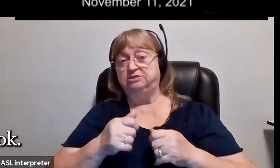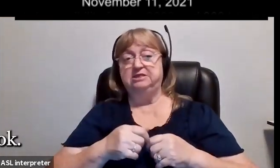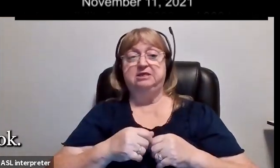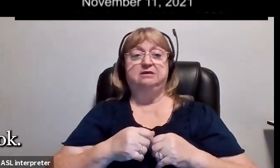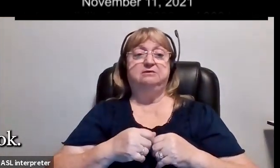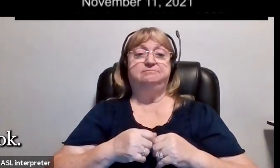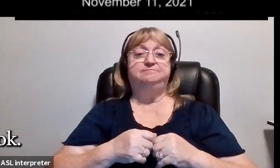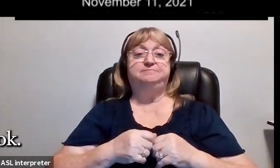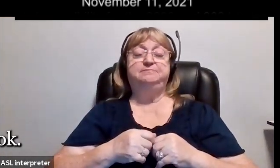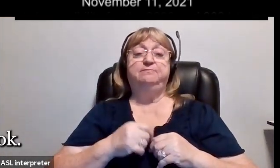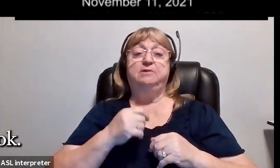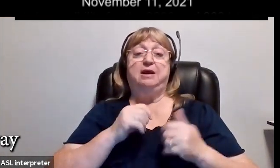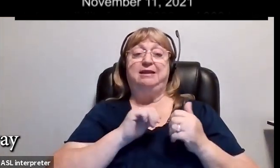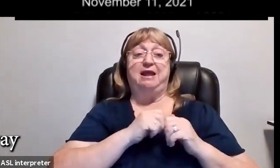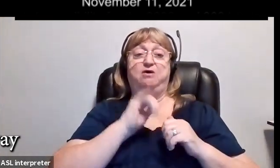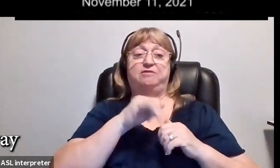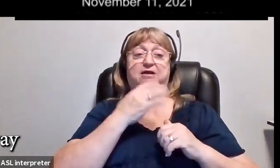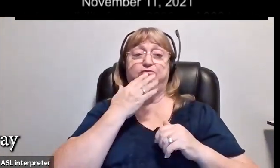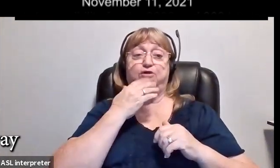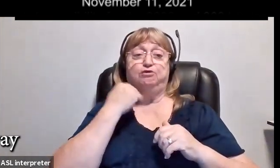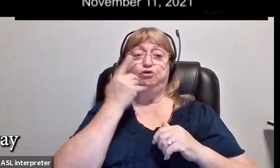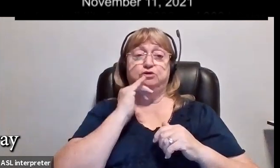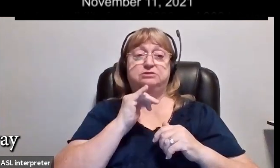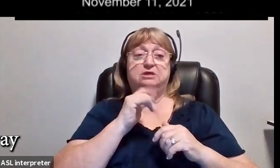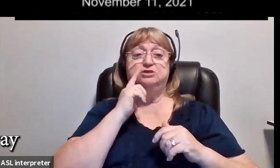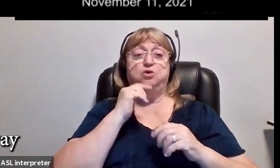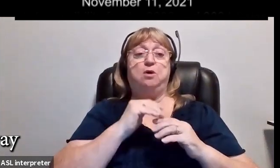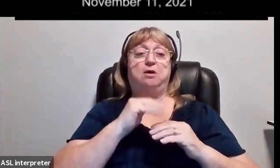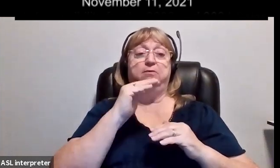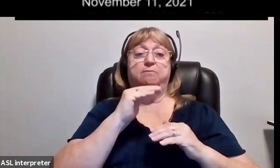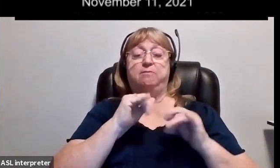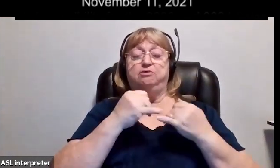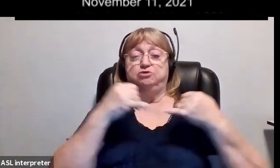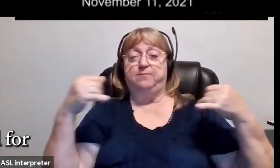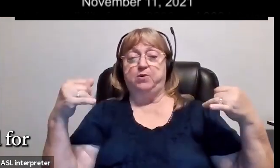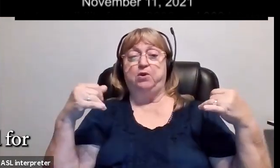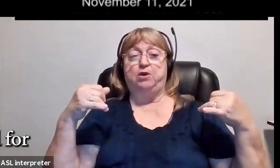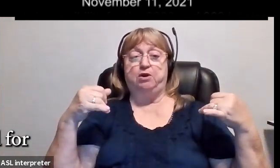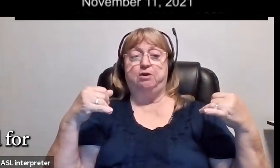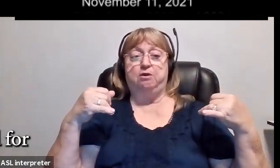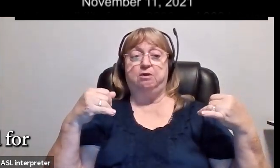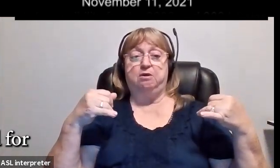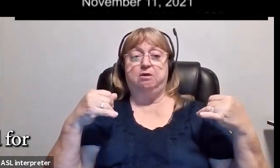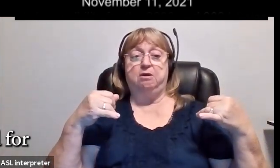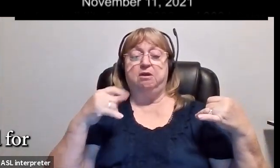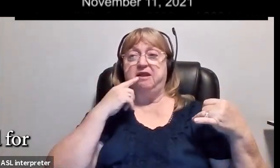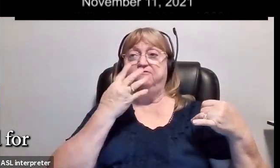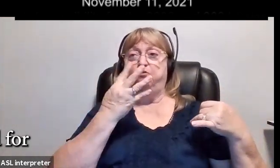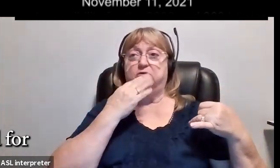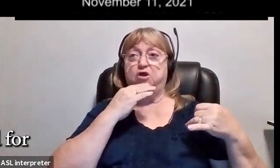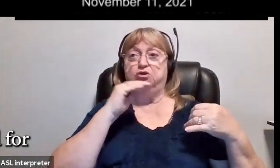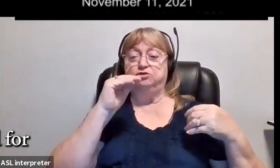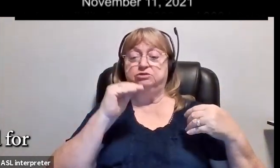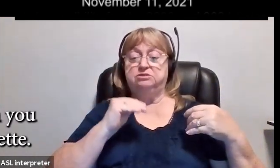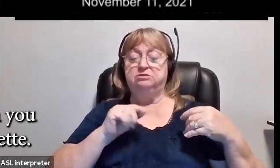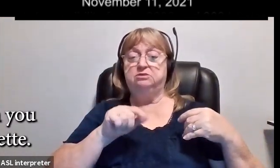and how those colors look. So above, there's a bar about halfway, 4 colors down that shows what you'll